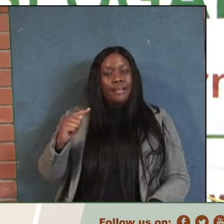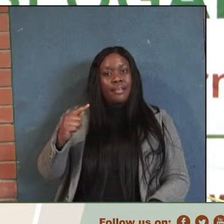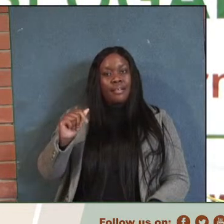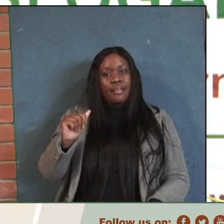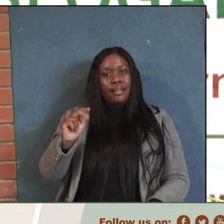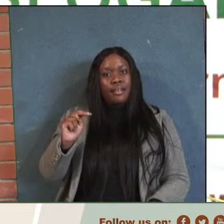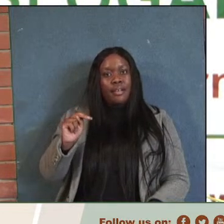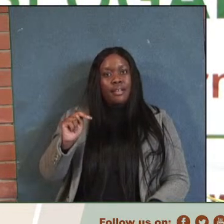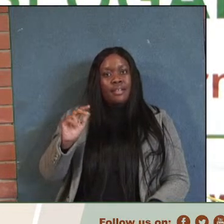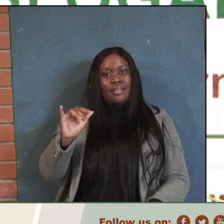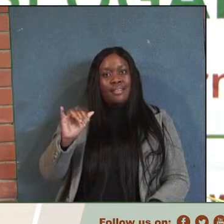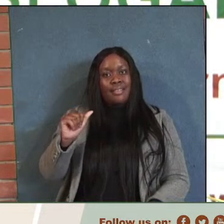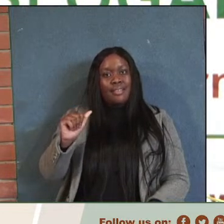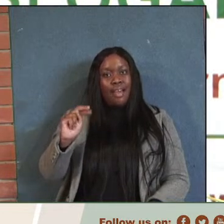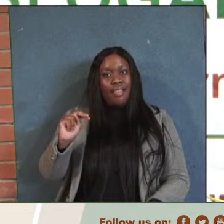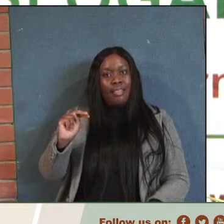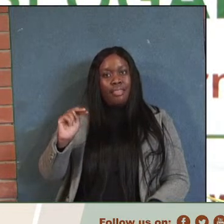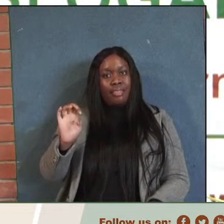to receive the resolutions.